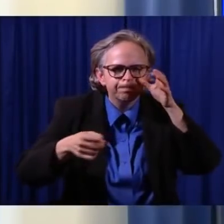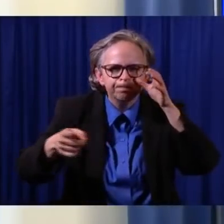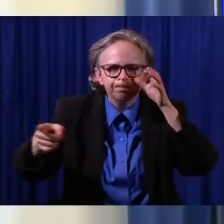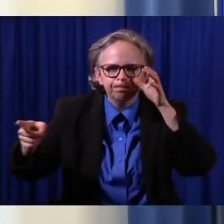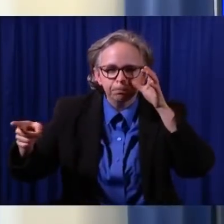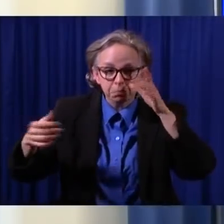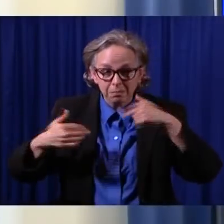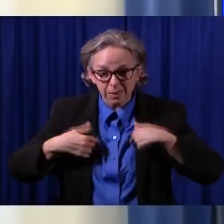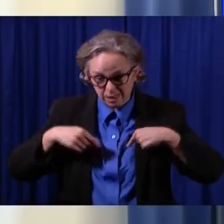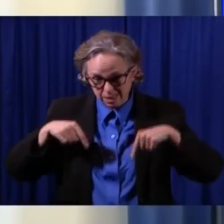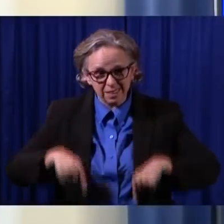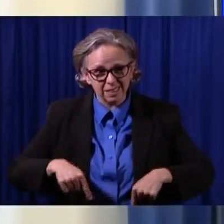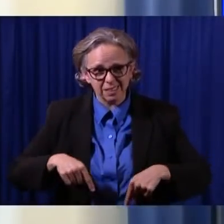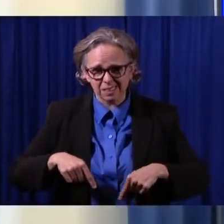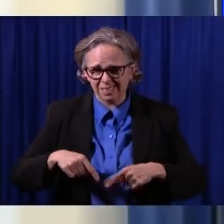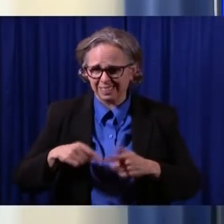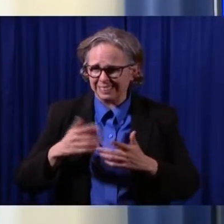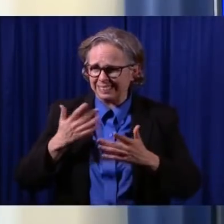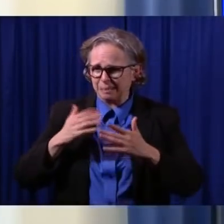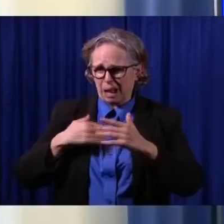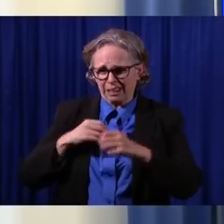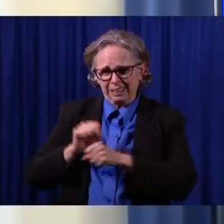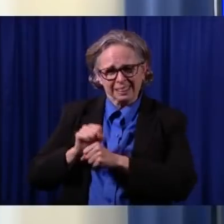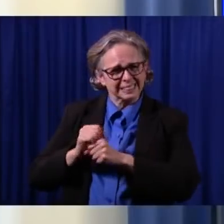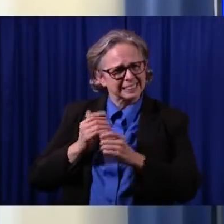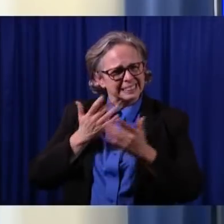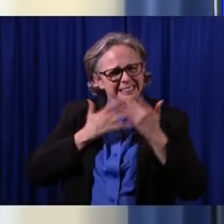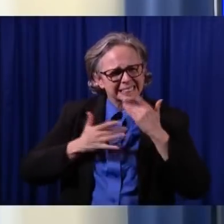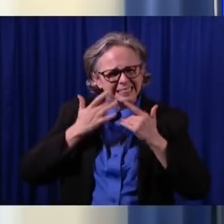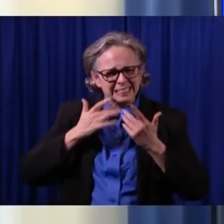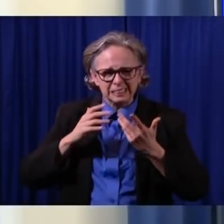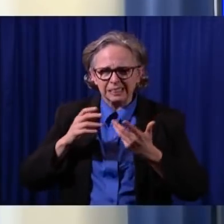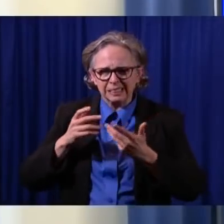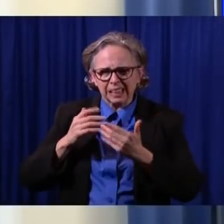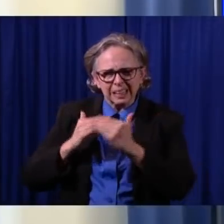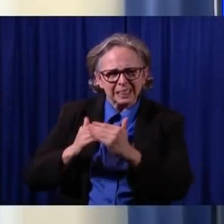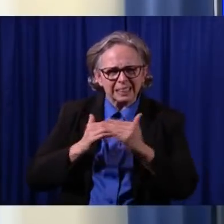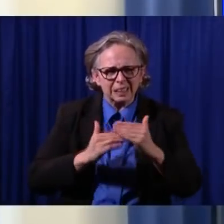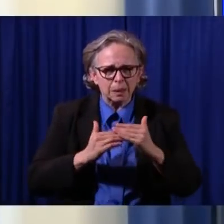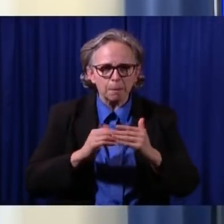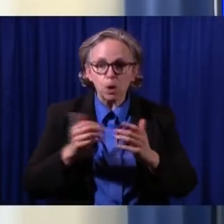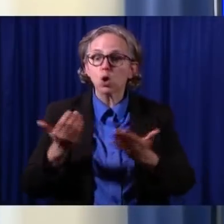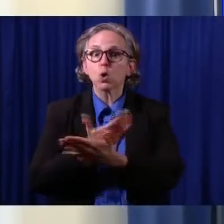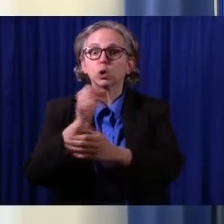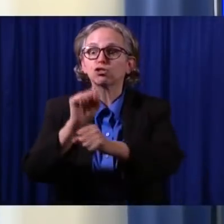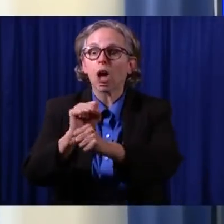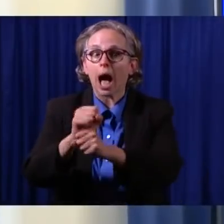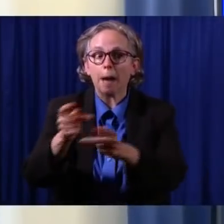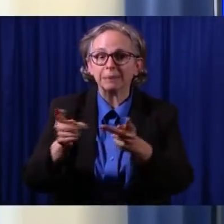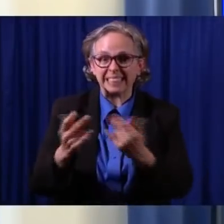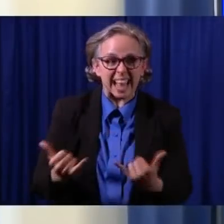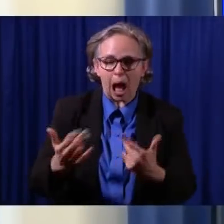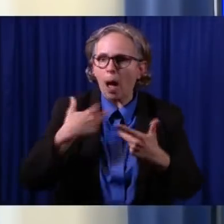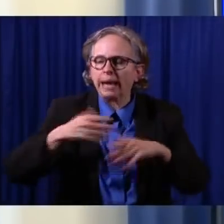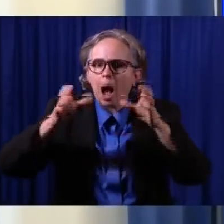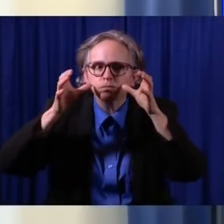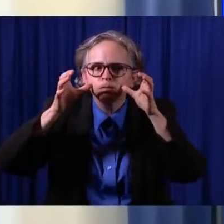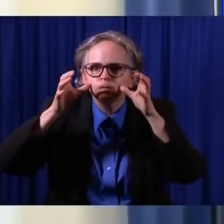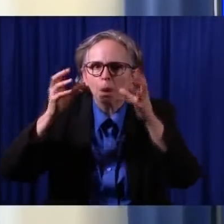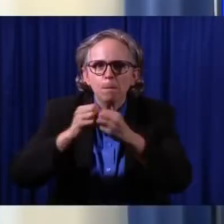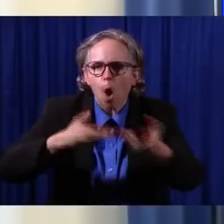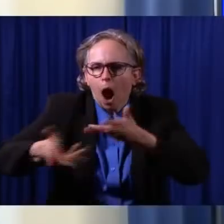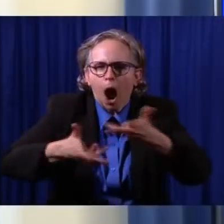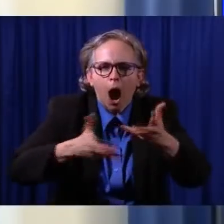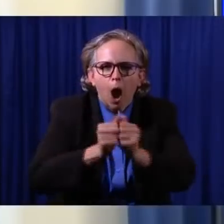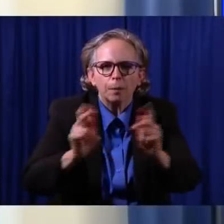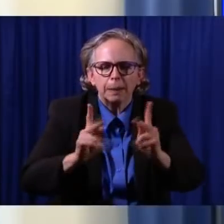is digging deeper and having better conversations, more nuanced conversations. So certainly those are a lot of pressures. I'm sorry